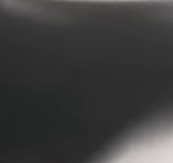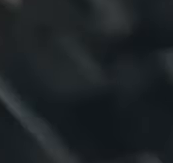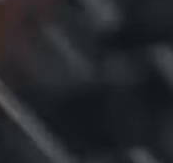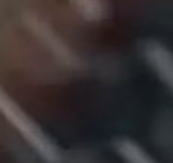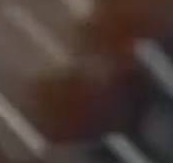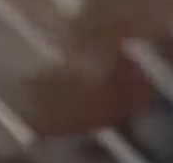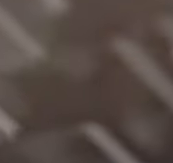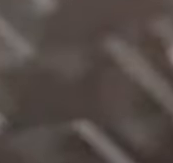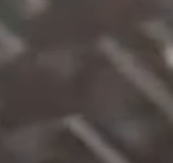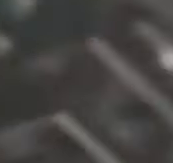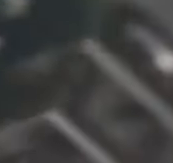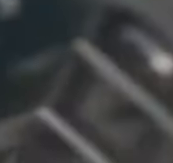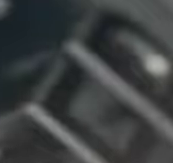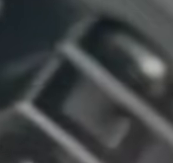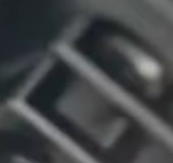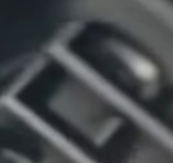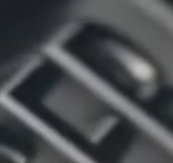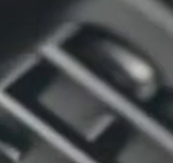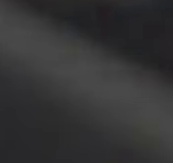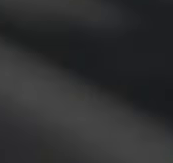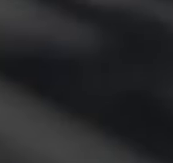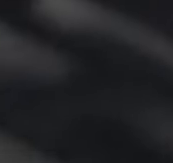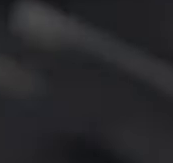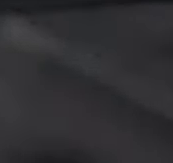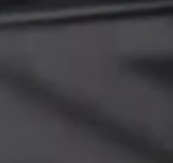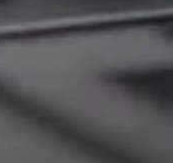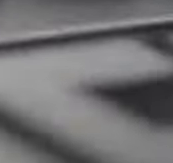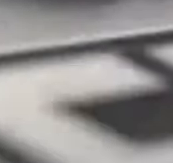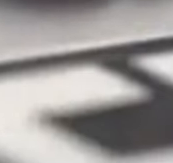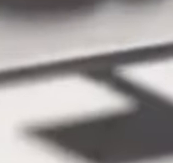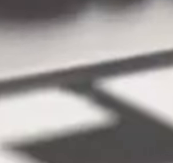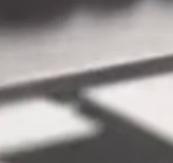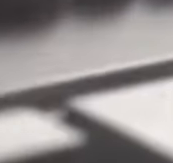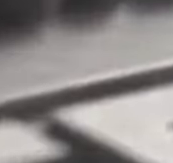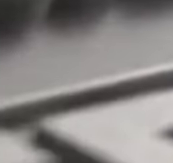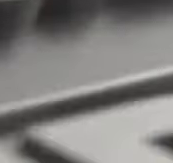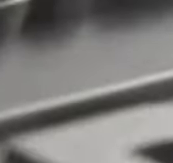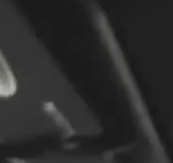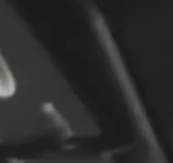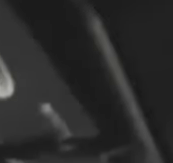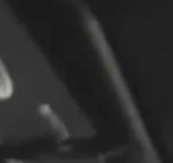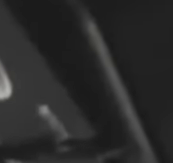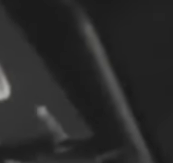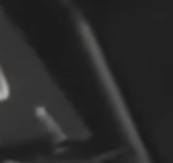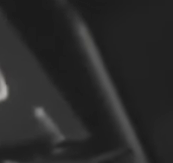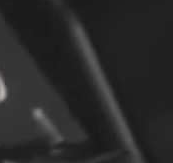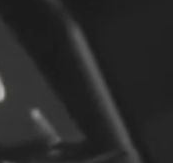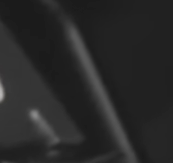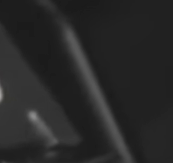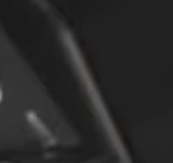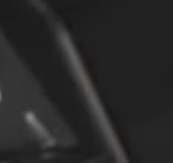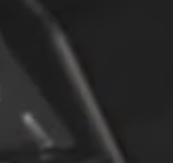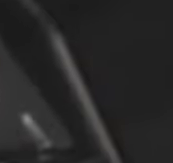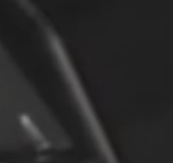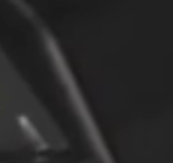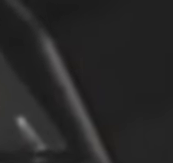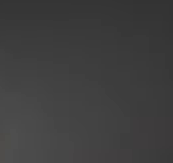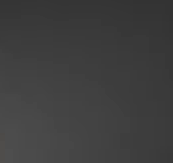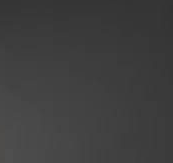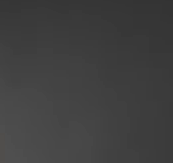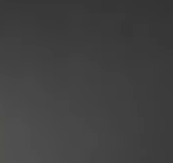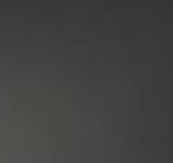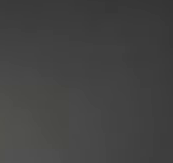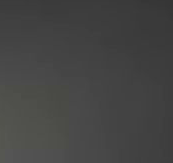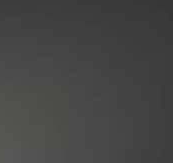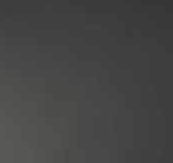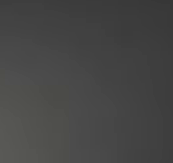It's here with more days and bigger deals. It's the Spar Big Sale. Here for